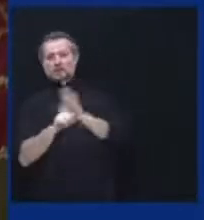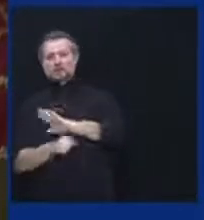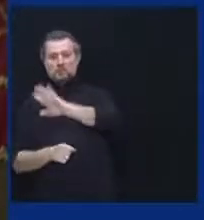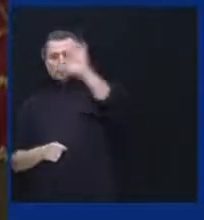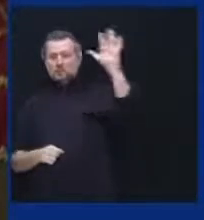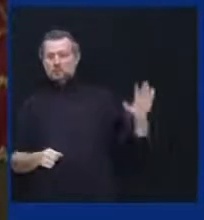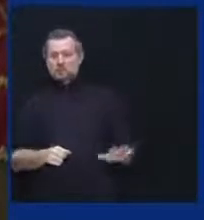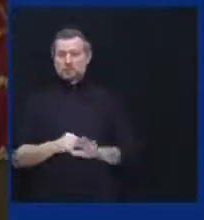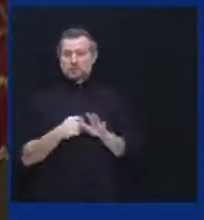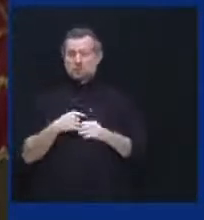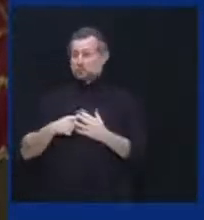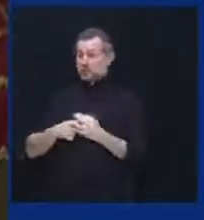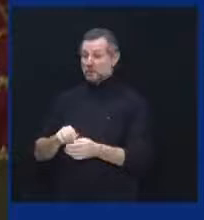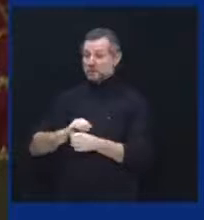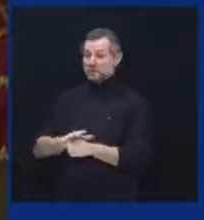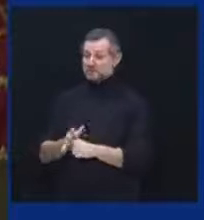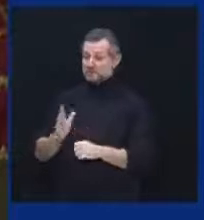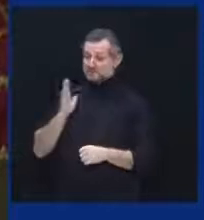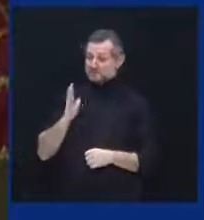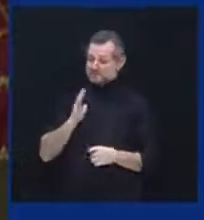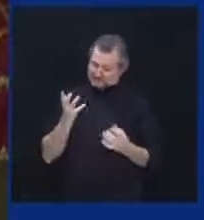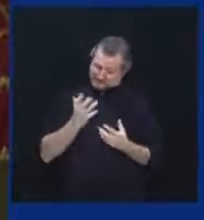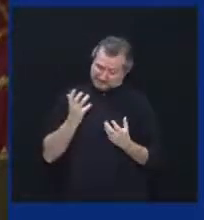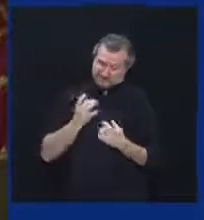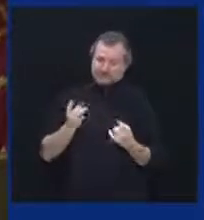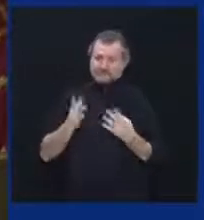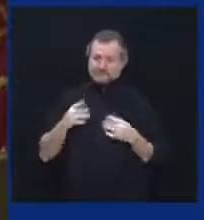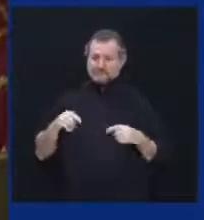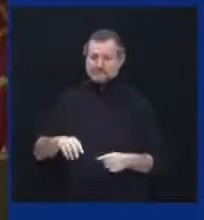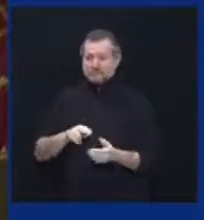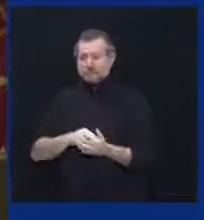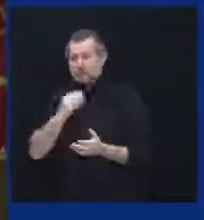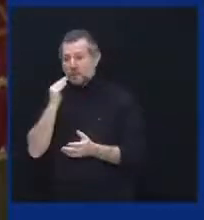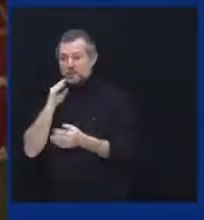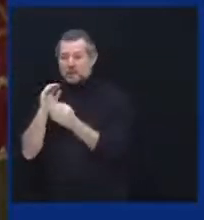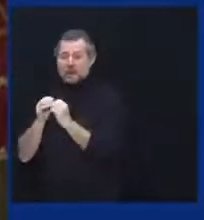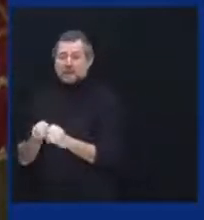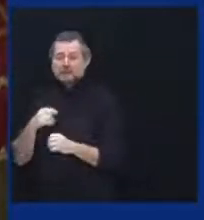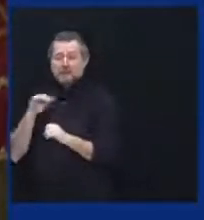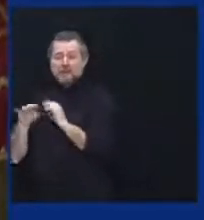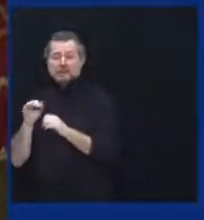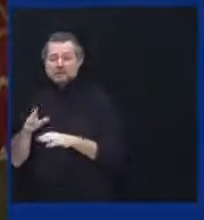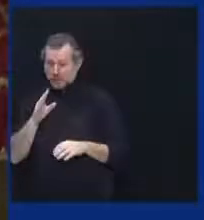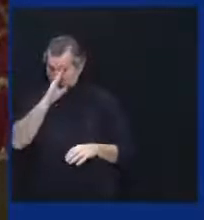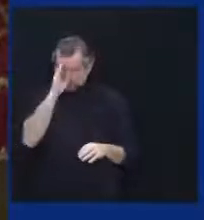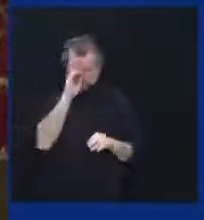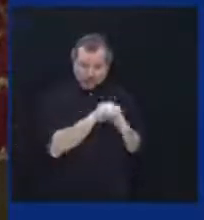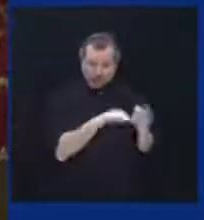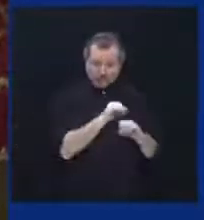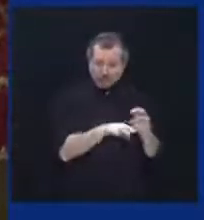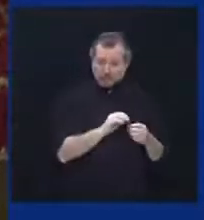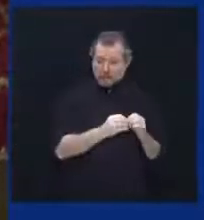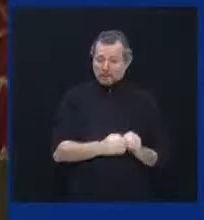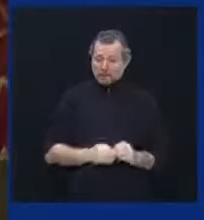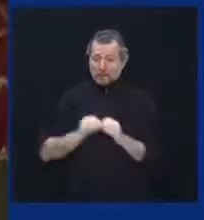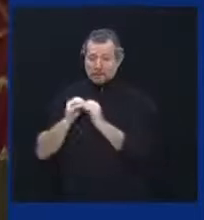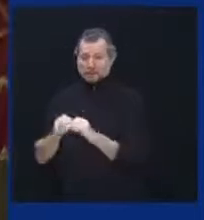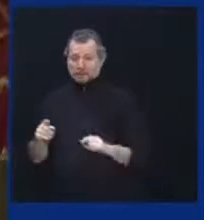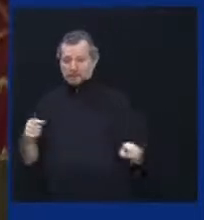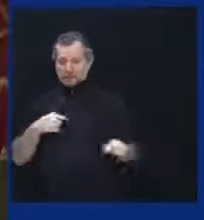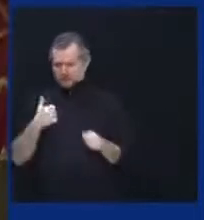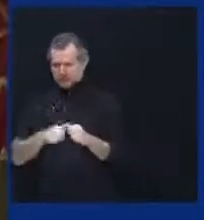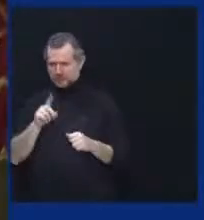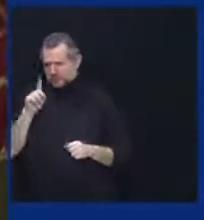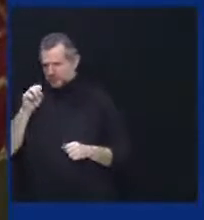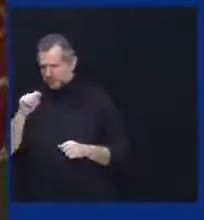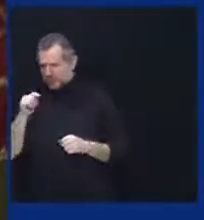this, when it was a real crush, you had nursing homes reporting deaths, you had hospital reporting deaths, and I remember DOH was trying to determine whether or